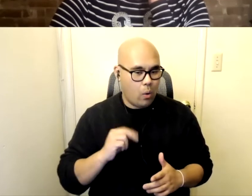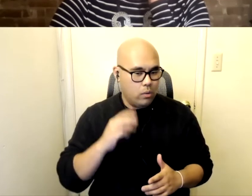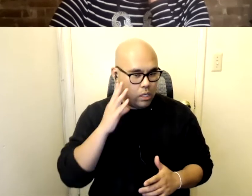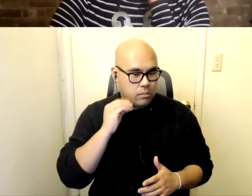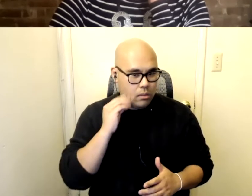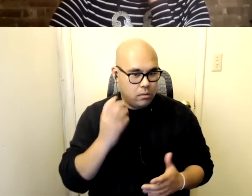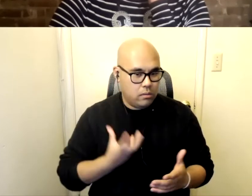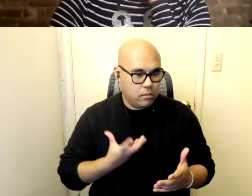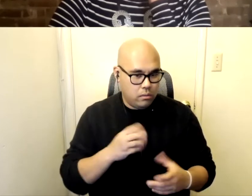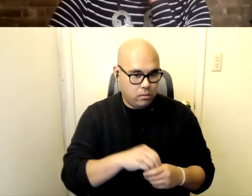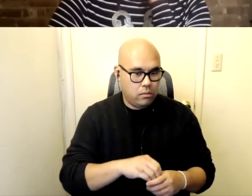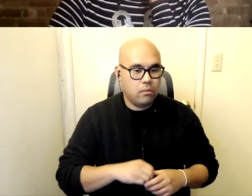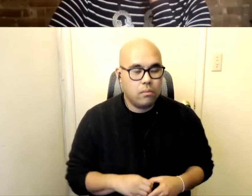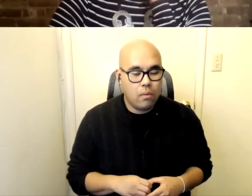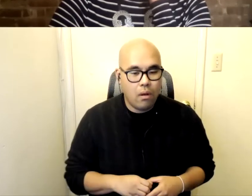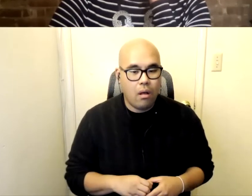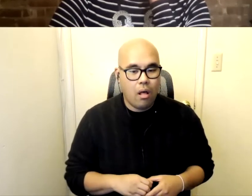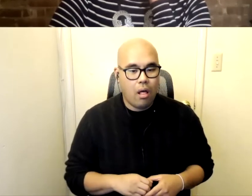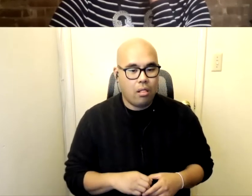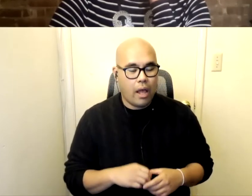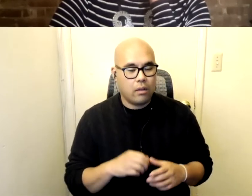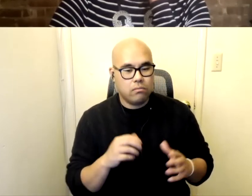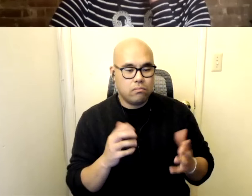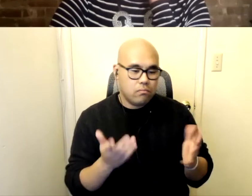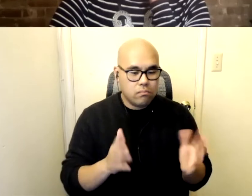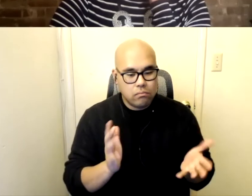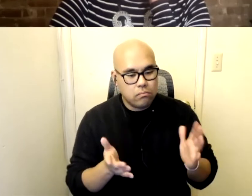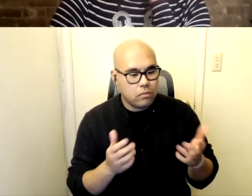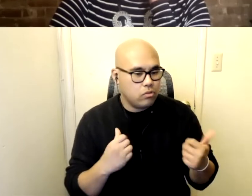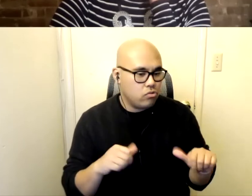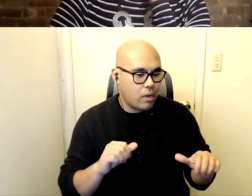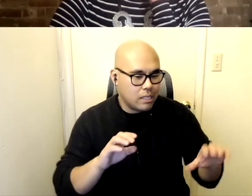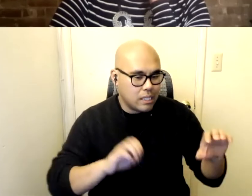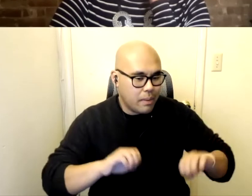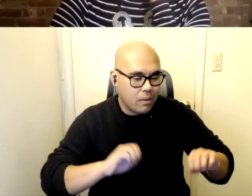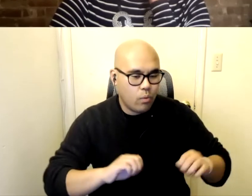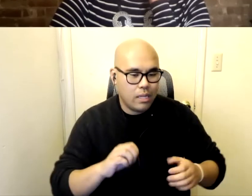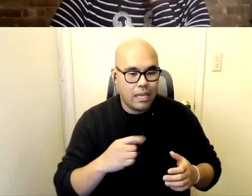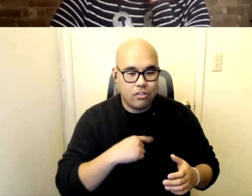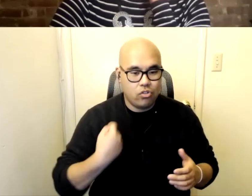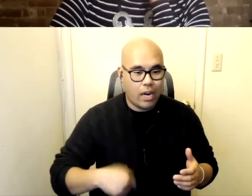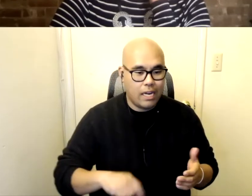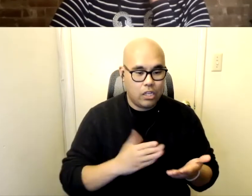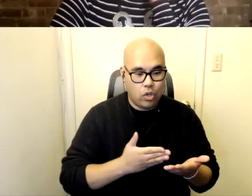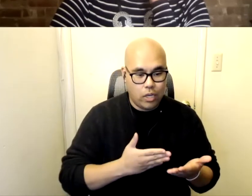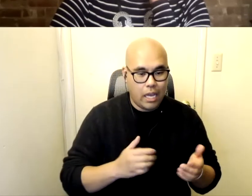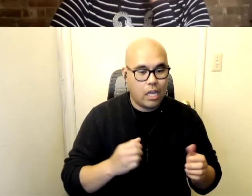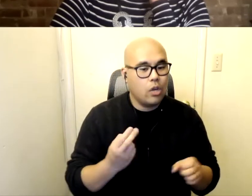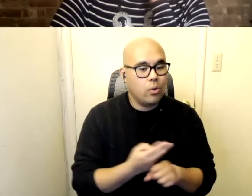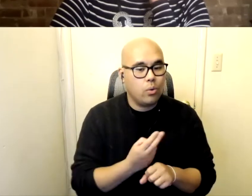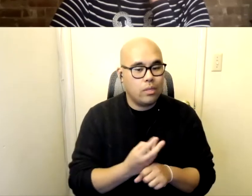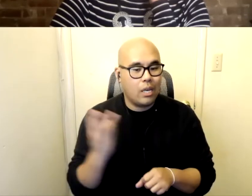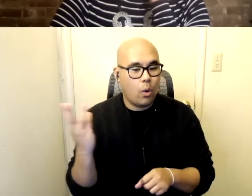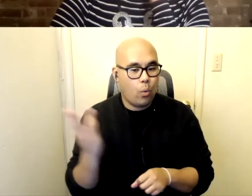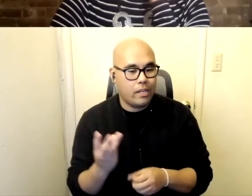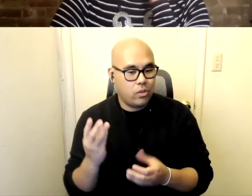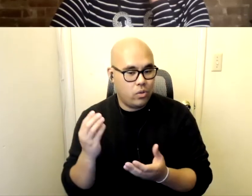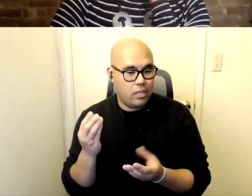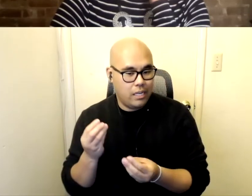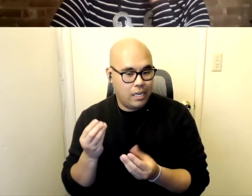would say messing around with Chinese cooking and Western ingredients was definitely part of my